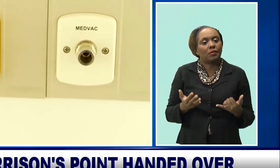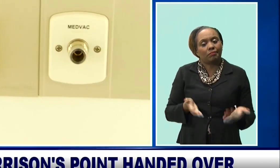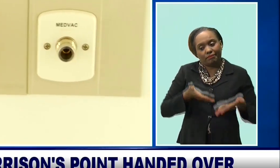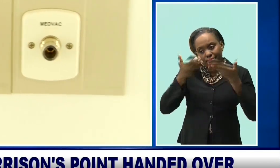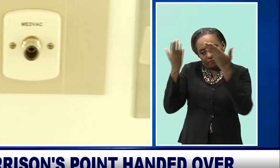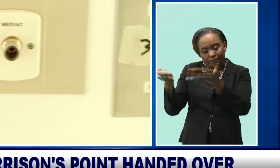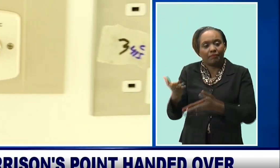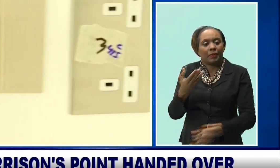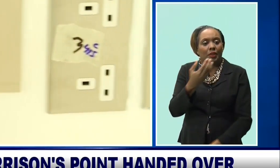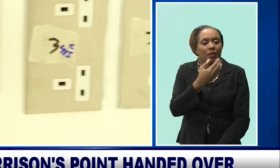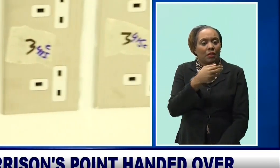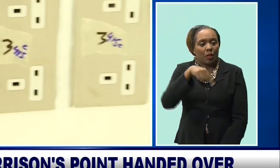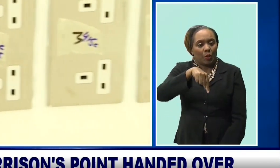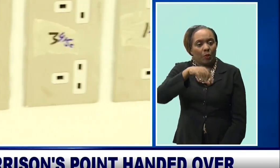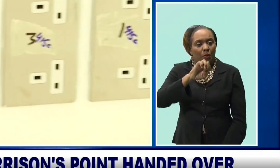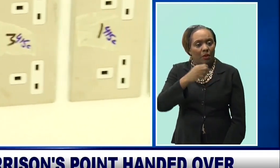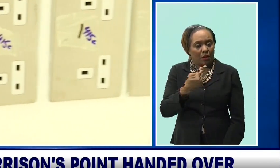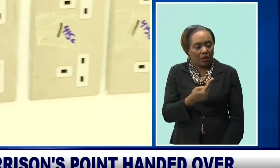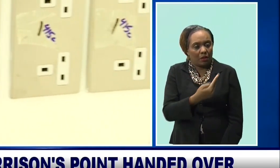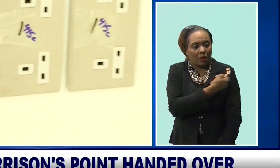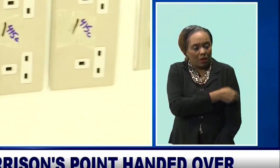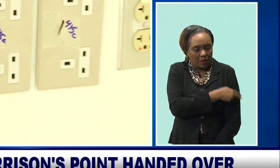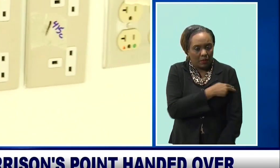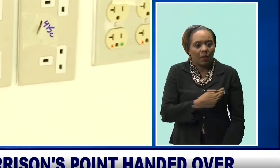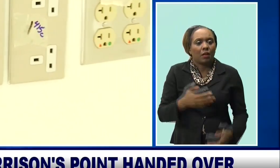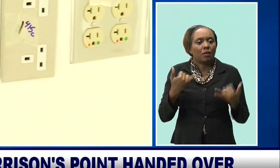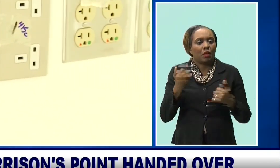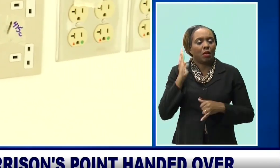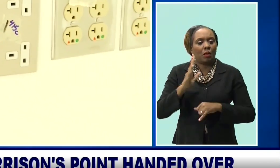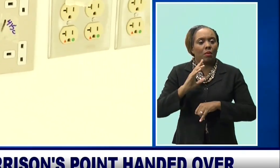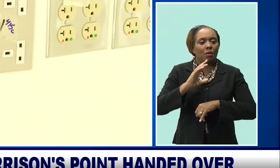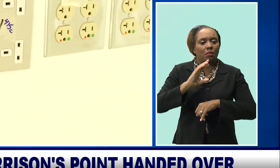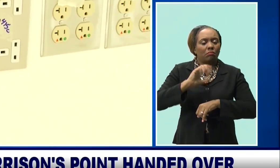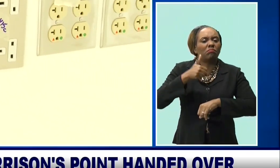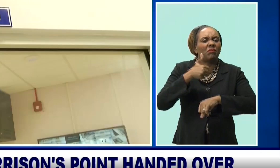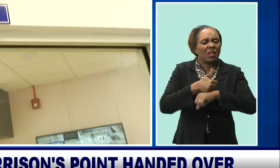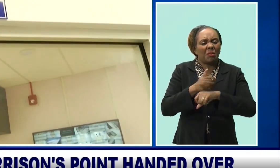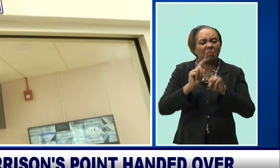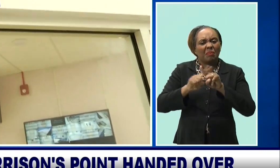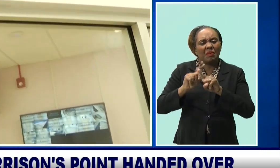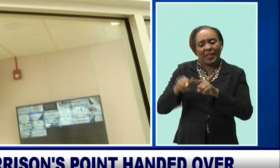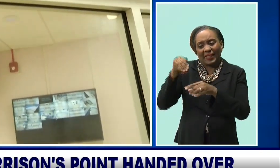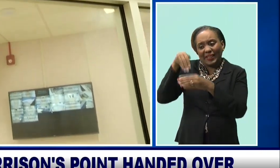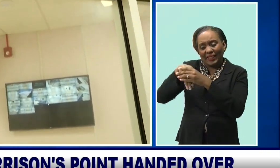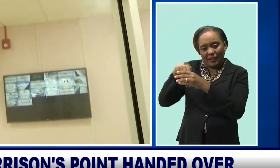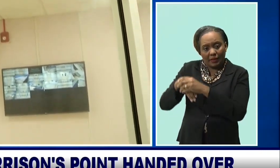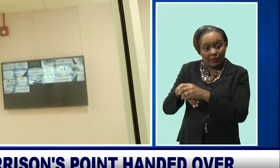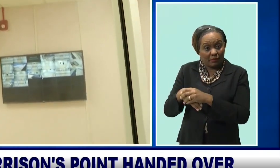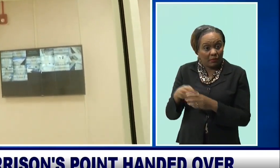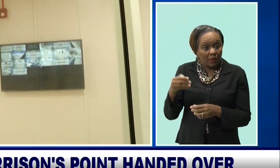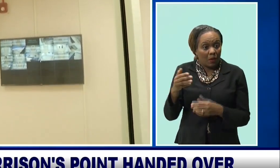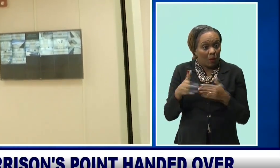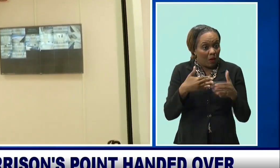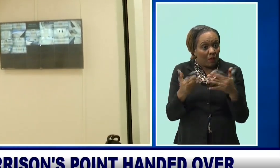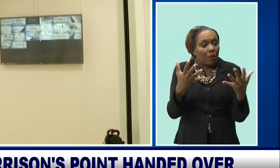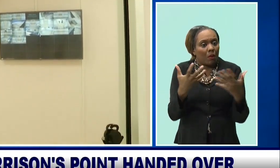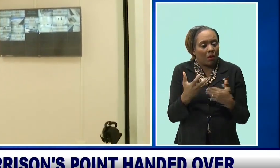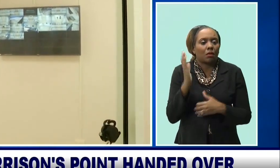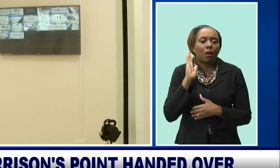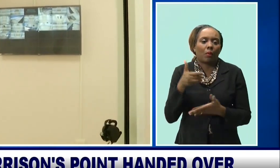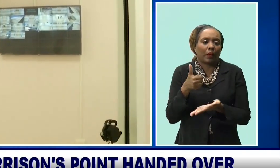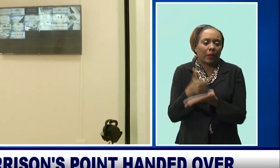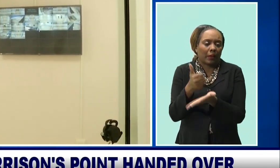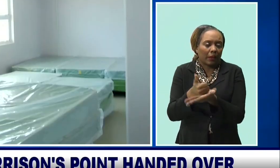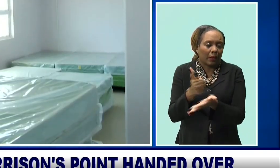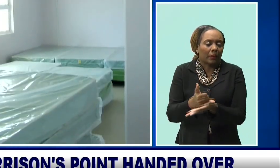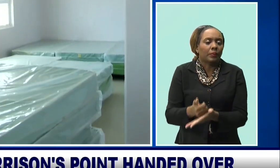now start implementing the administration function of the place. And we will assist them with anything that they need to get the place